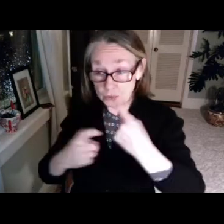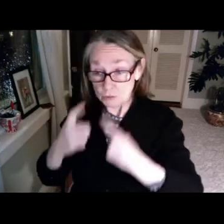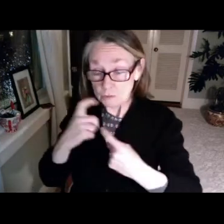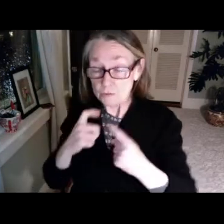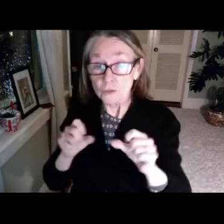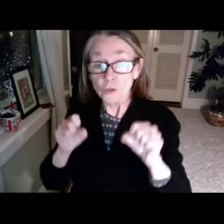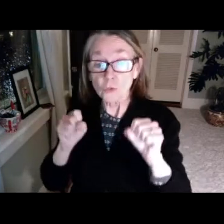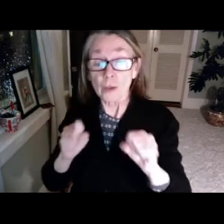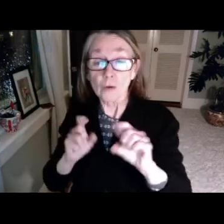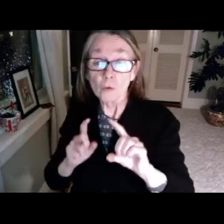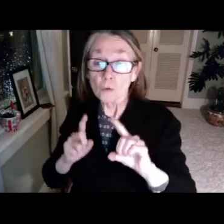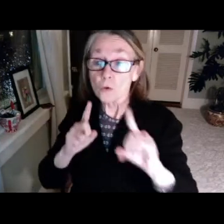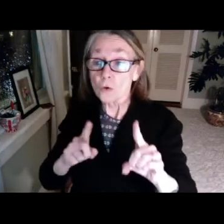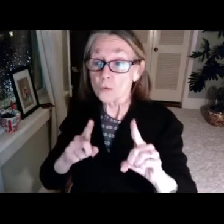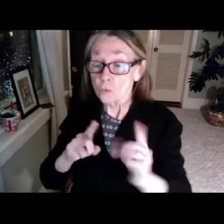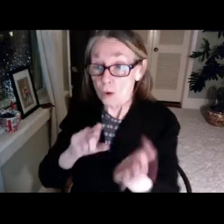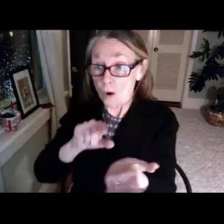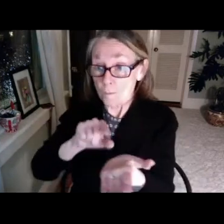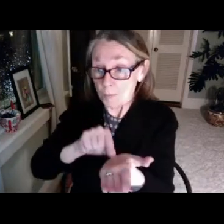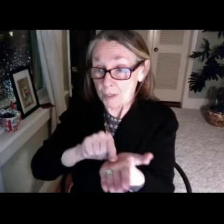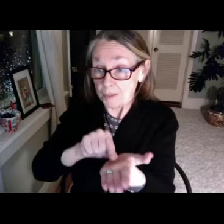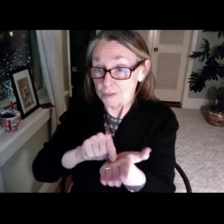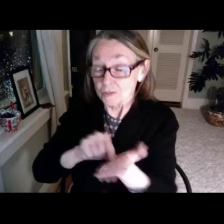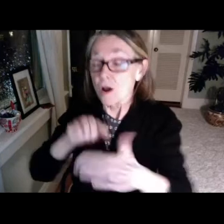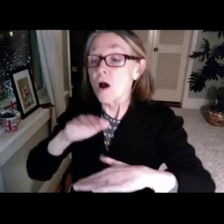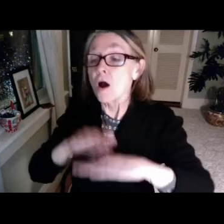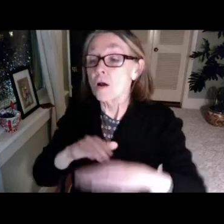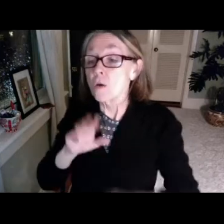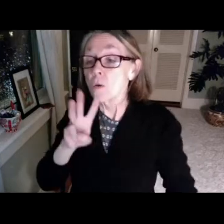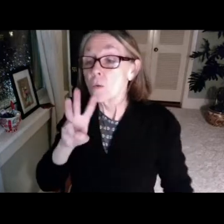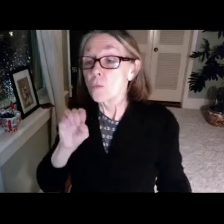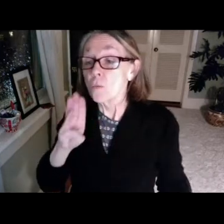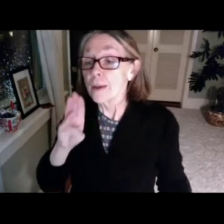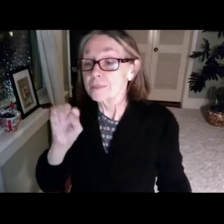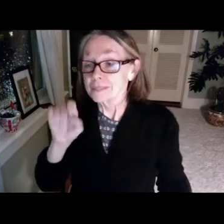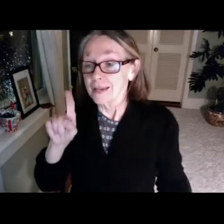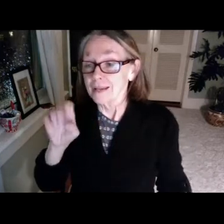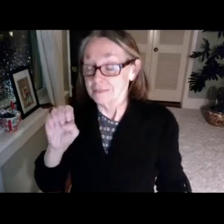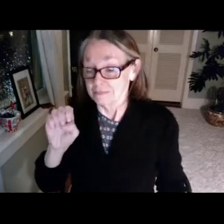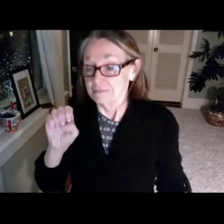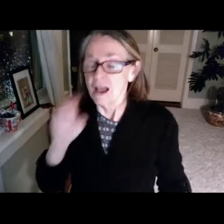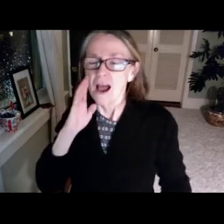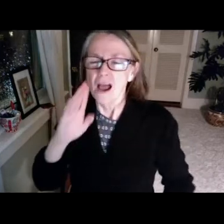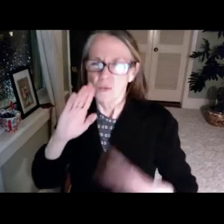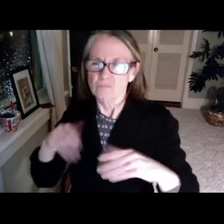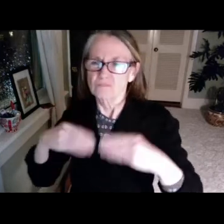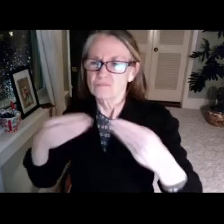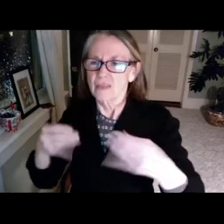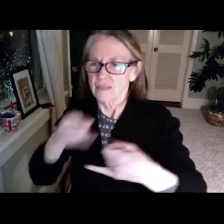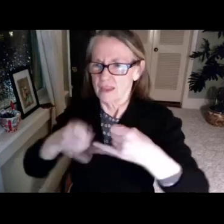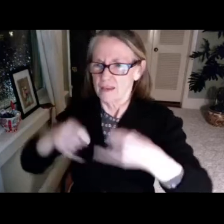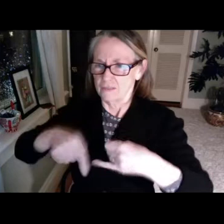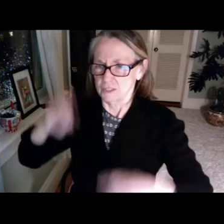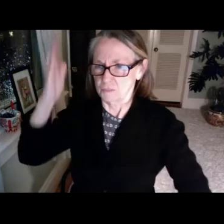can go to our publication, which is on our website, which I will provide at the end of this presentation. We